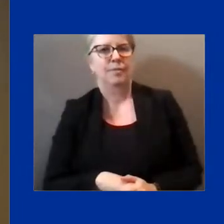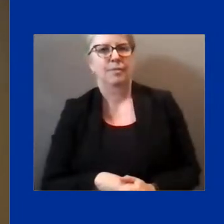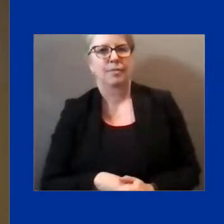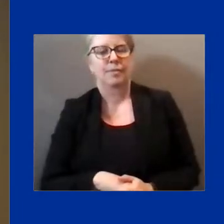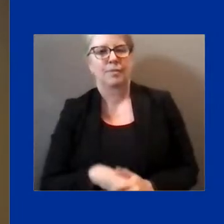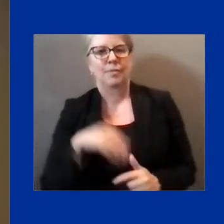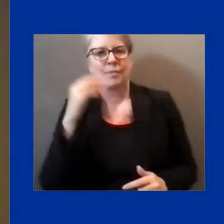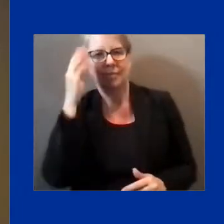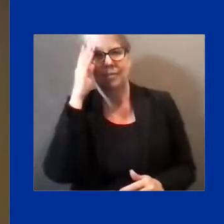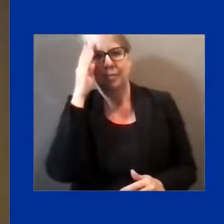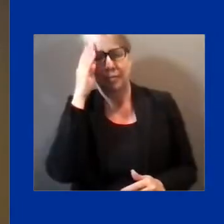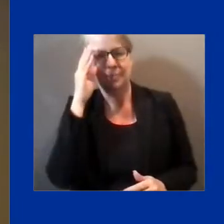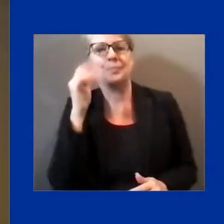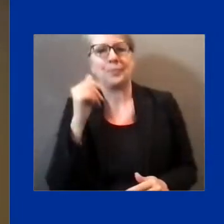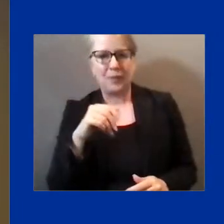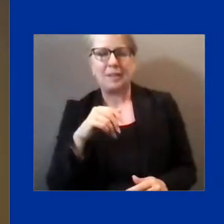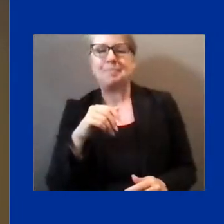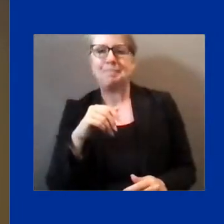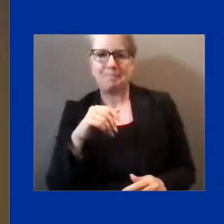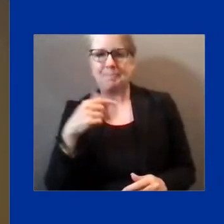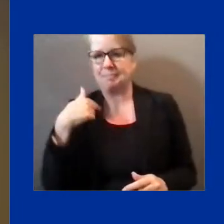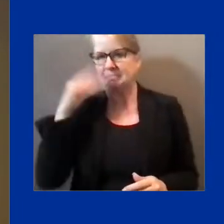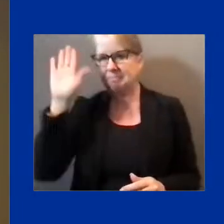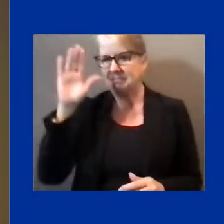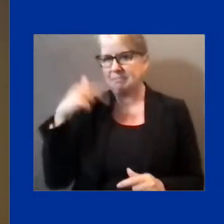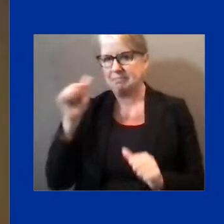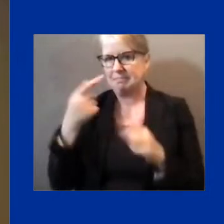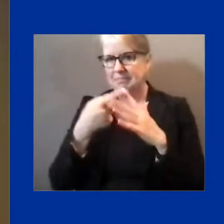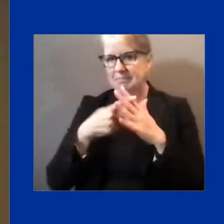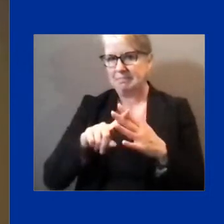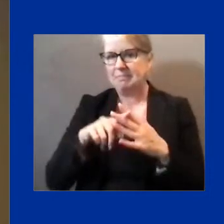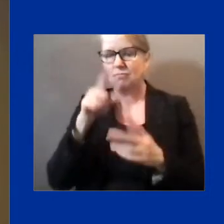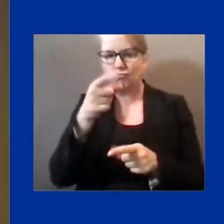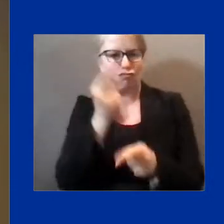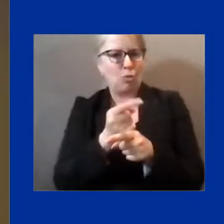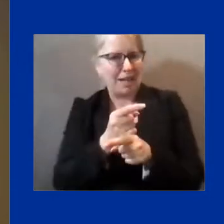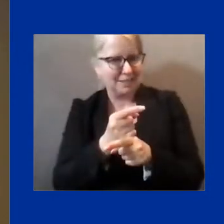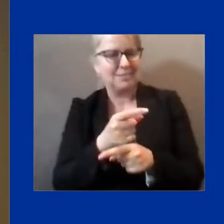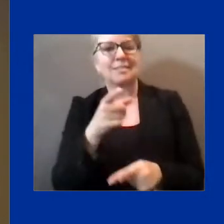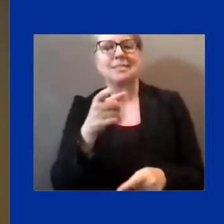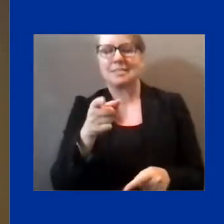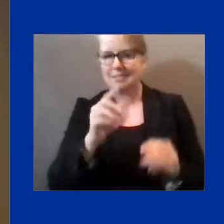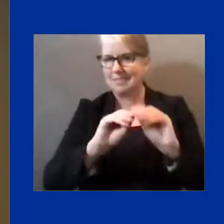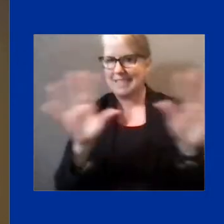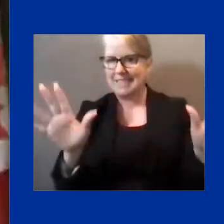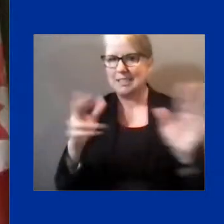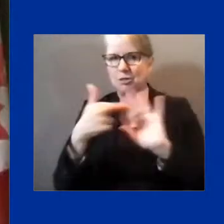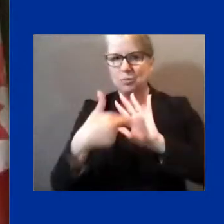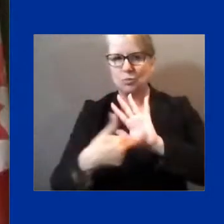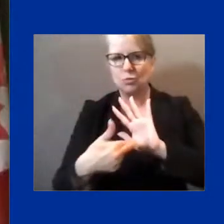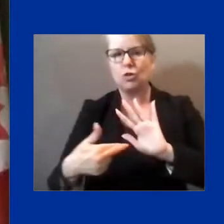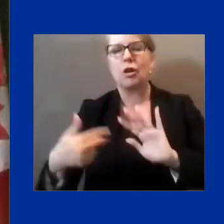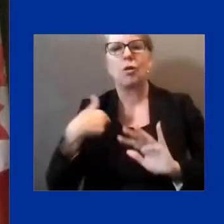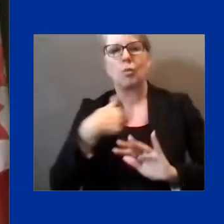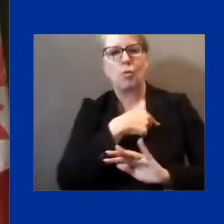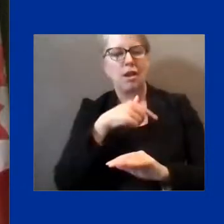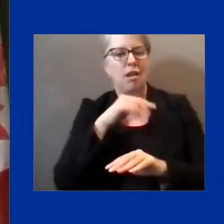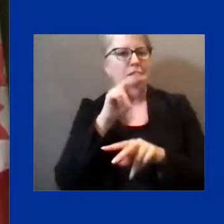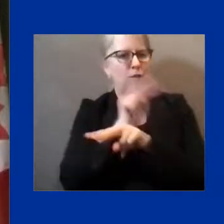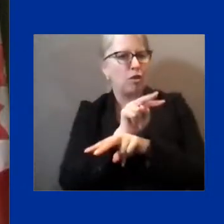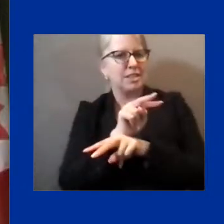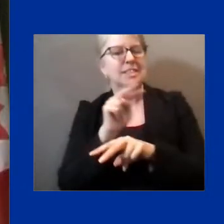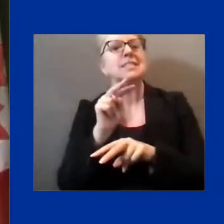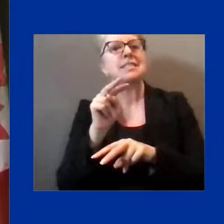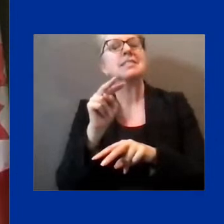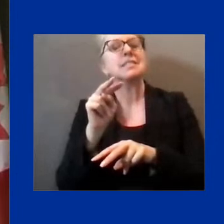Well, I can start, Dr. Malotny, if you want. I mean, you're right, Joanne. The rules are clear. We're an enforcement agency. We enforce